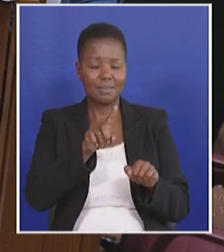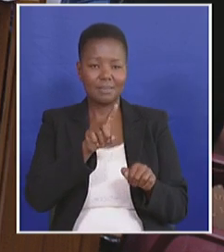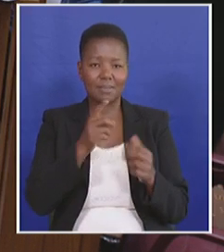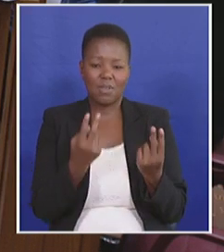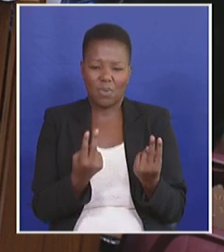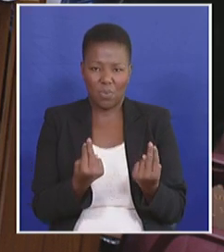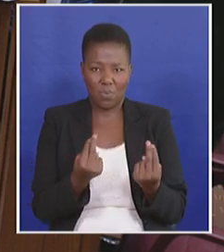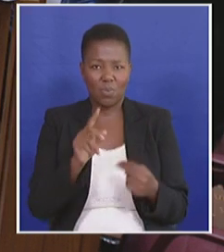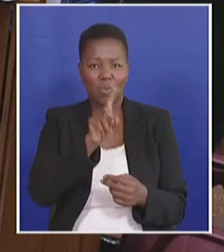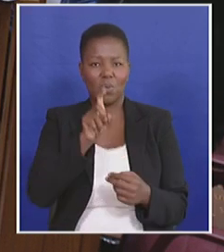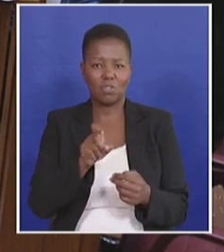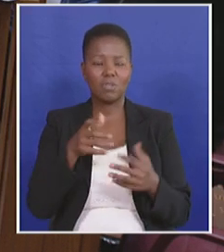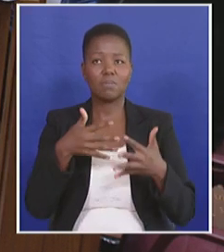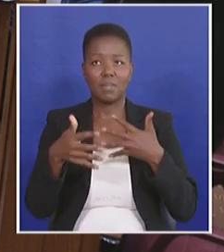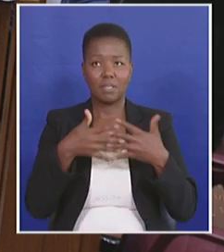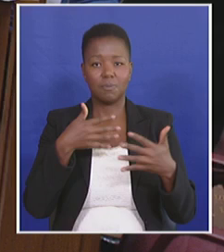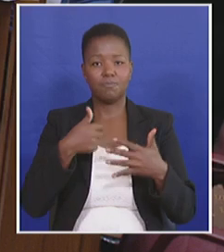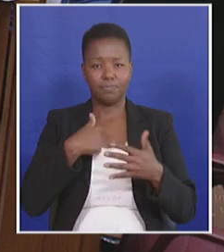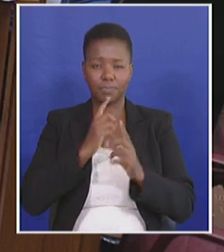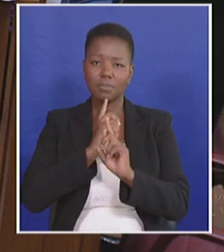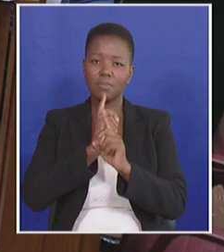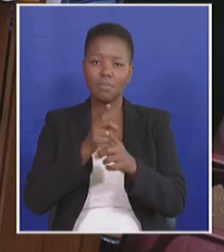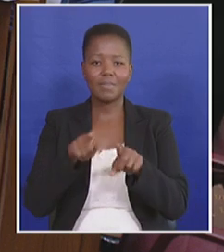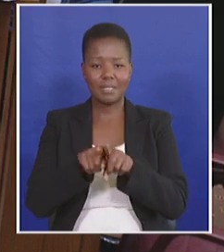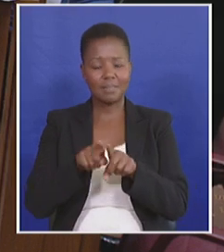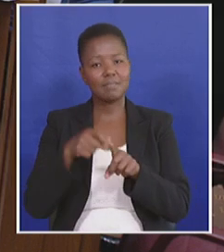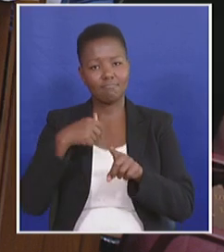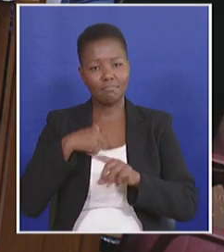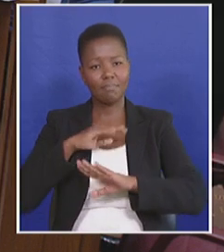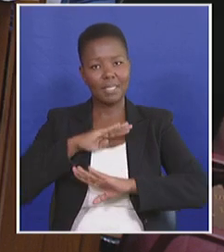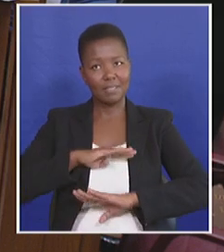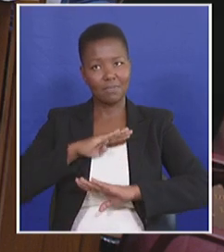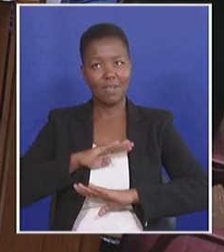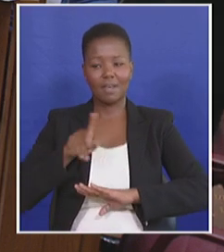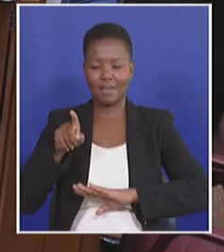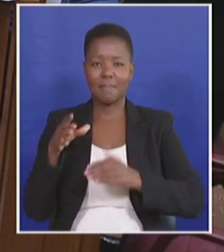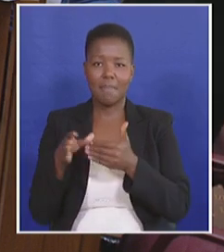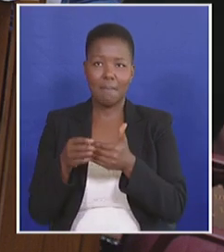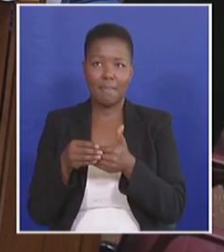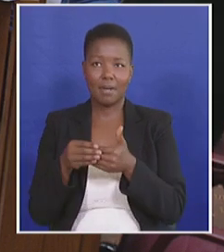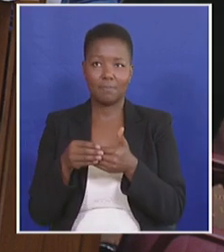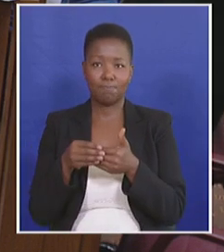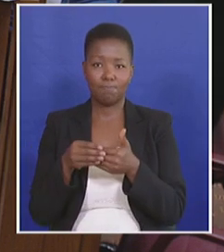a new question, but let me also try and satisfy the new question.